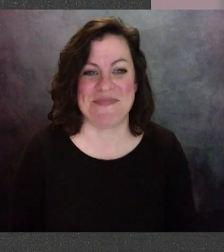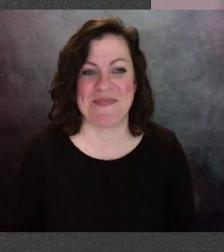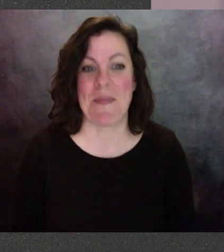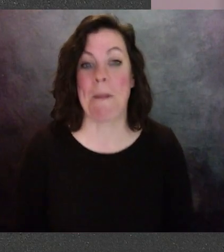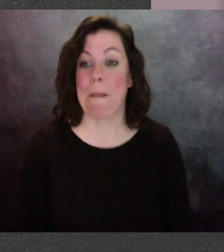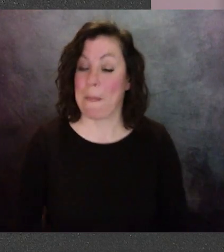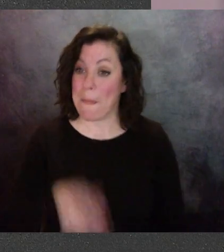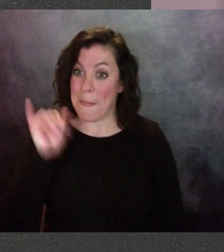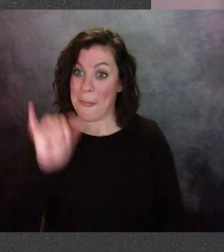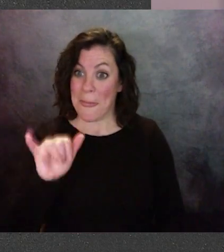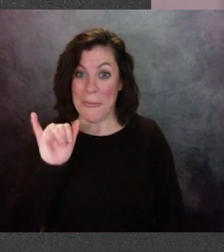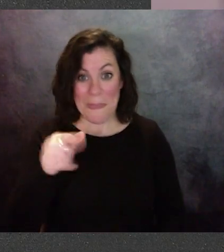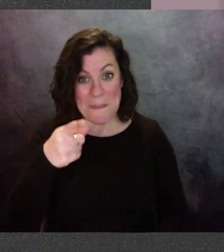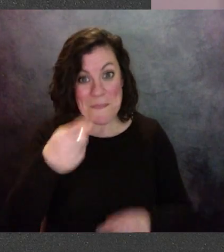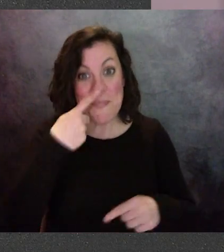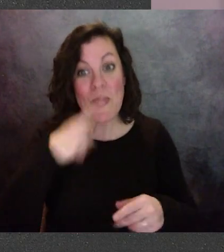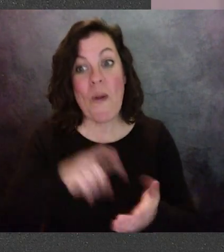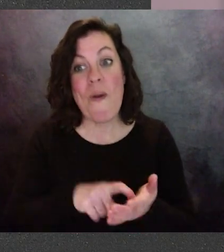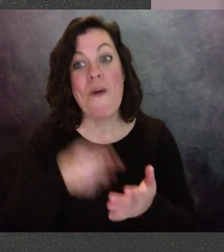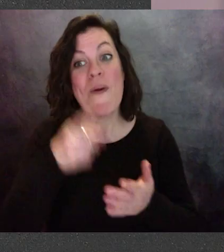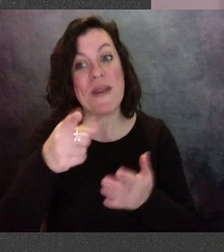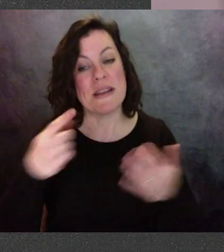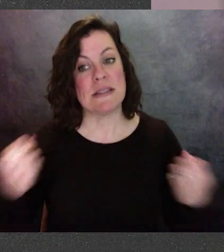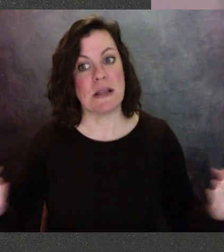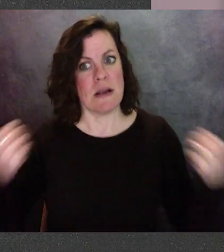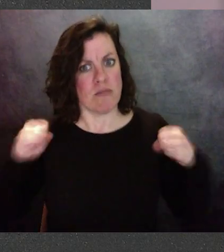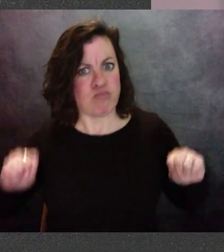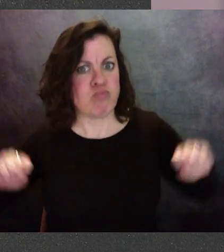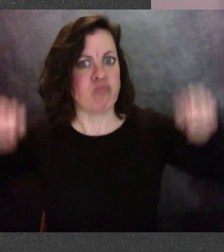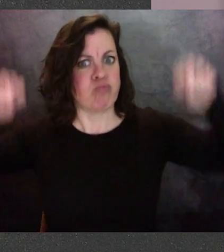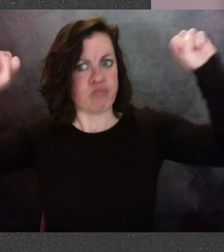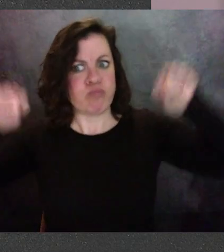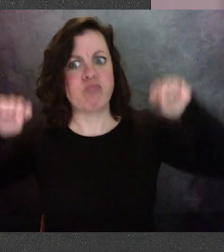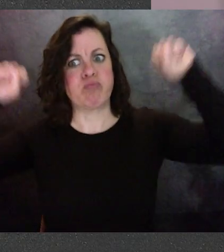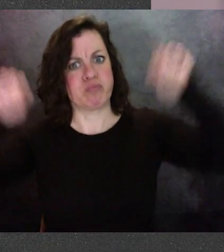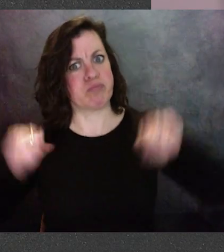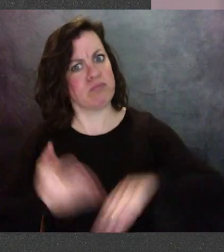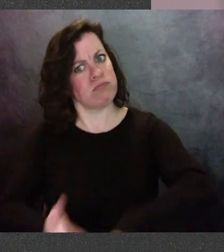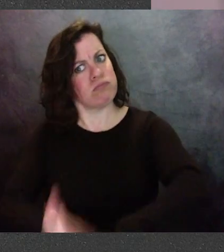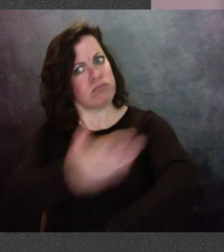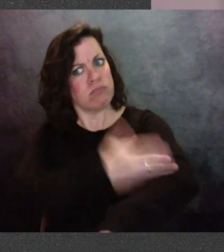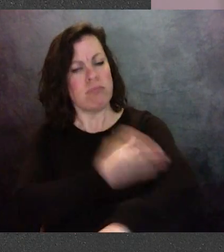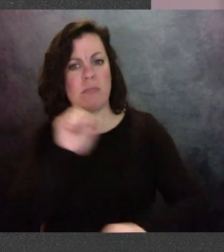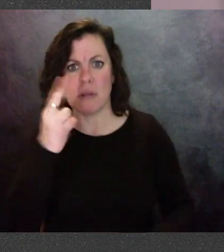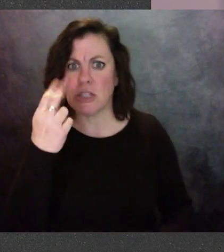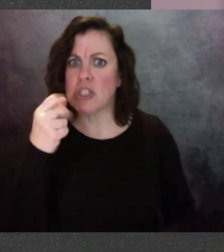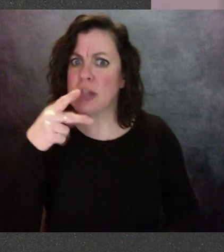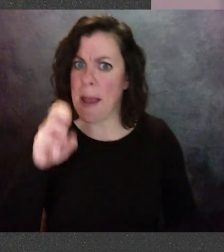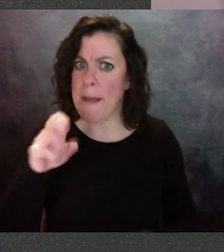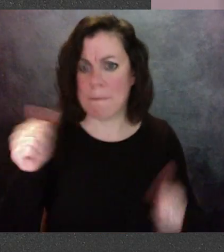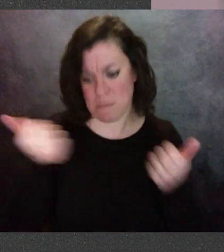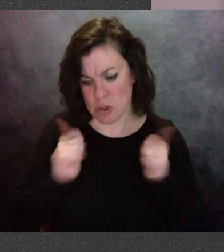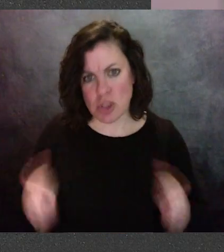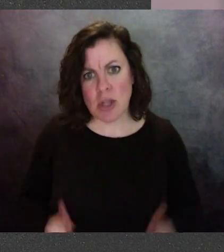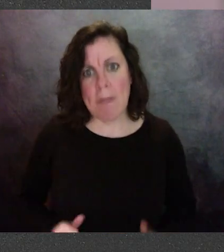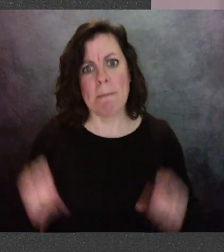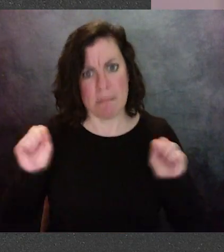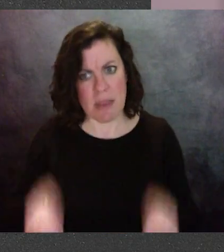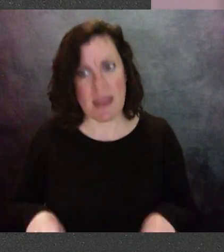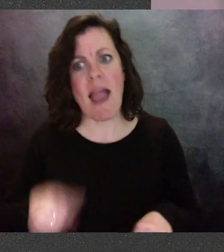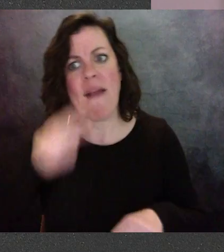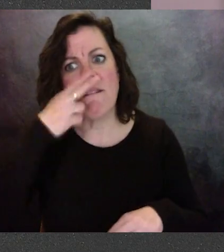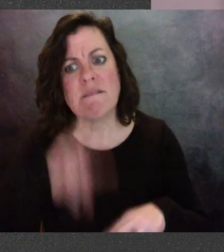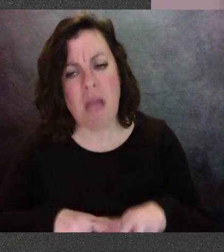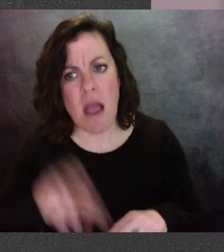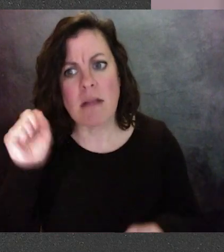can see that getting in shape can be so much fun. You know, all those things that I did together with my friends, you can do at home. We